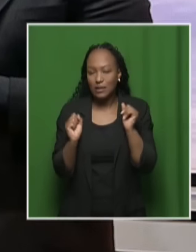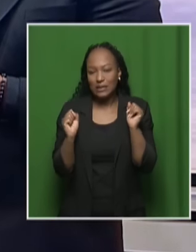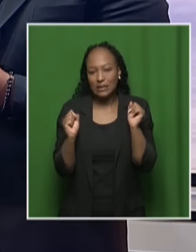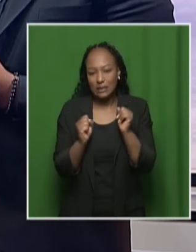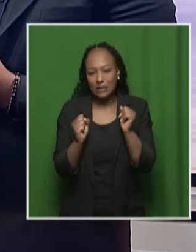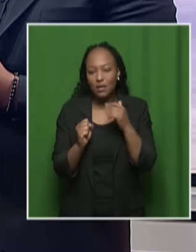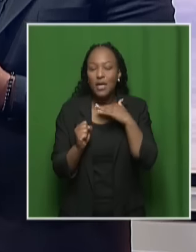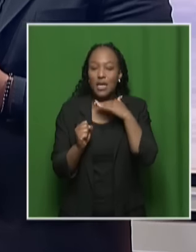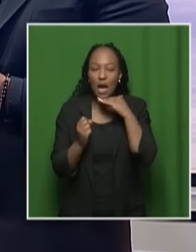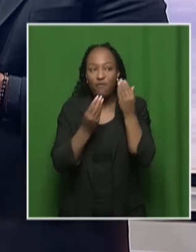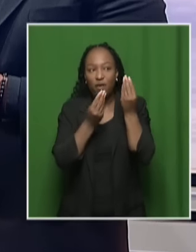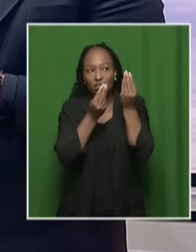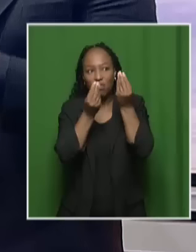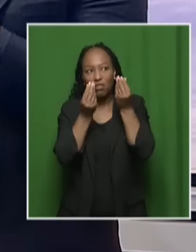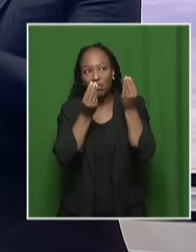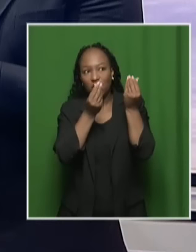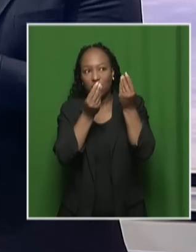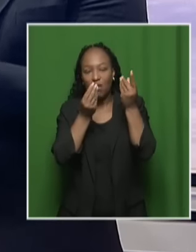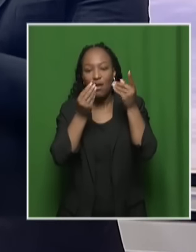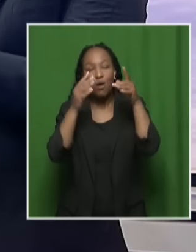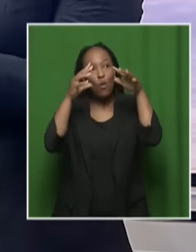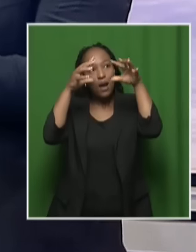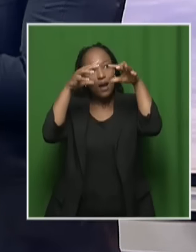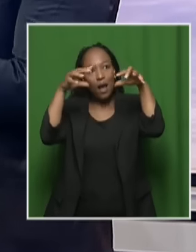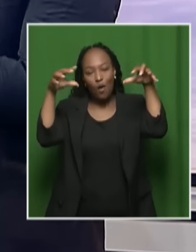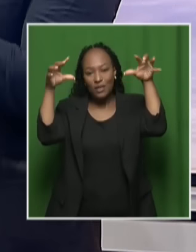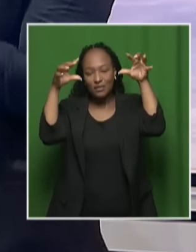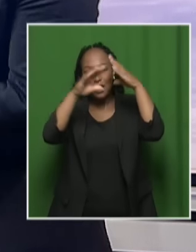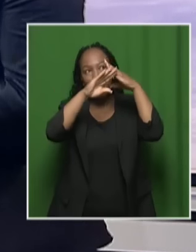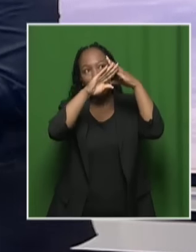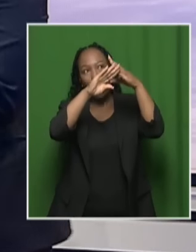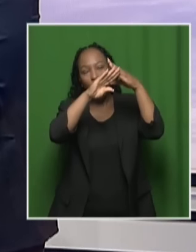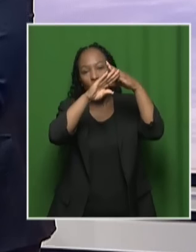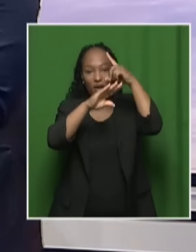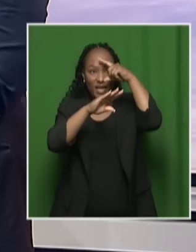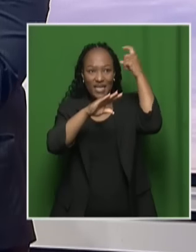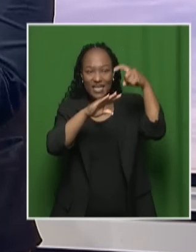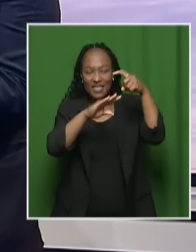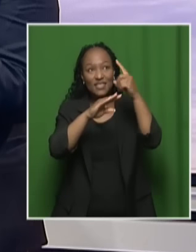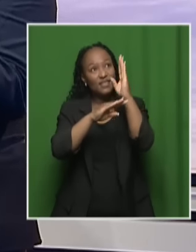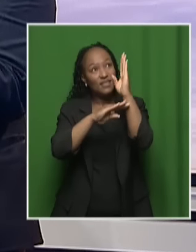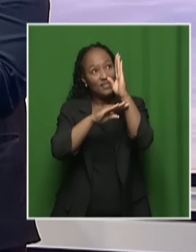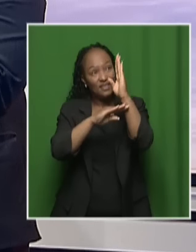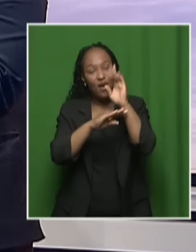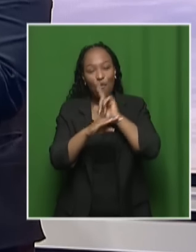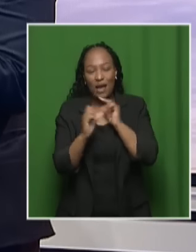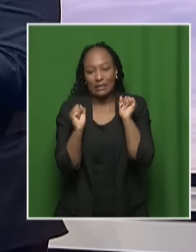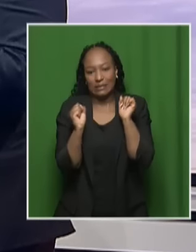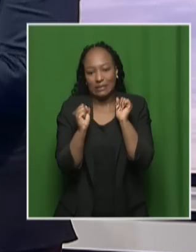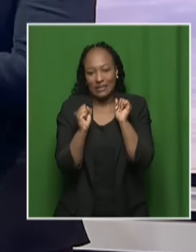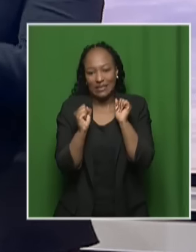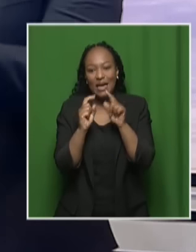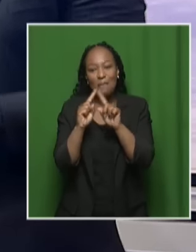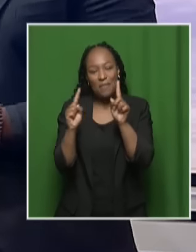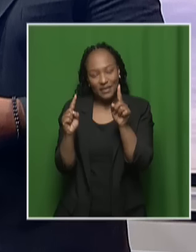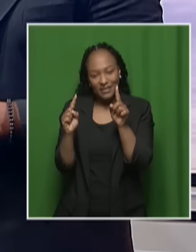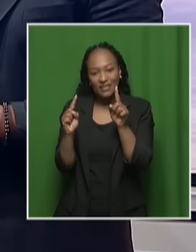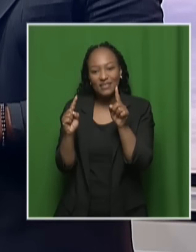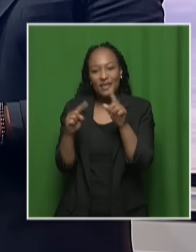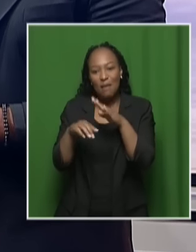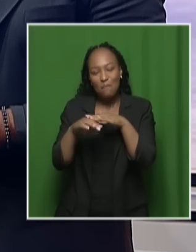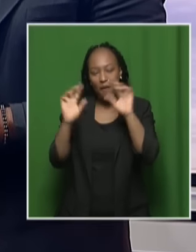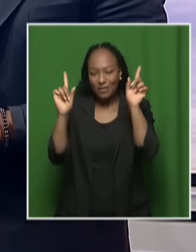we have enough moisture to have cloud cover. And cloud cover blocks the heat during the day. That's why you're feeling cold. But more